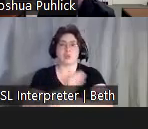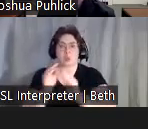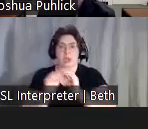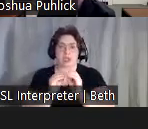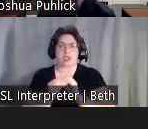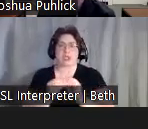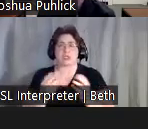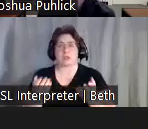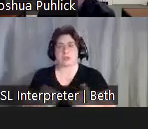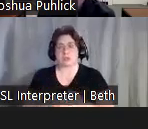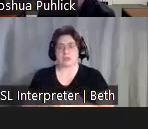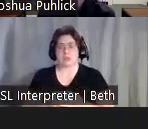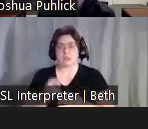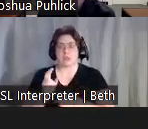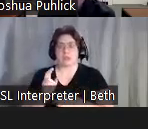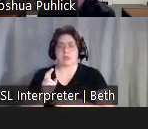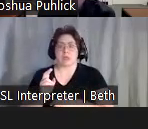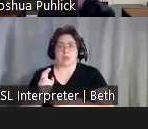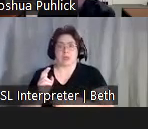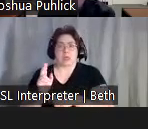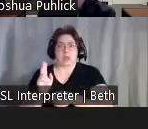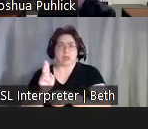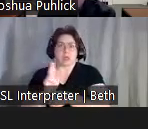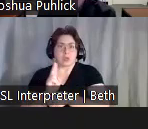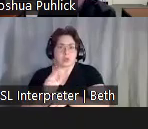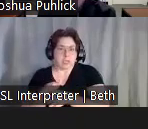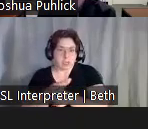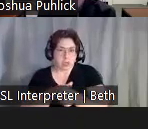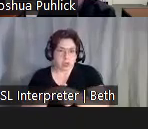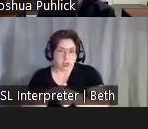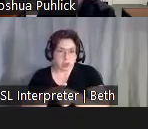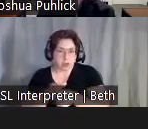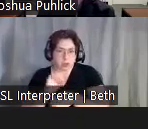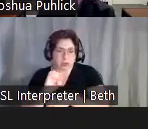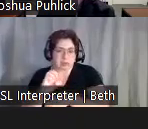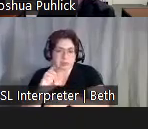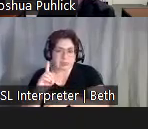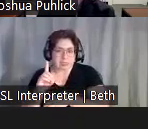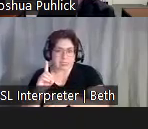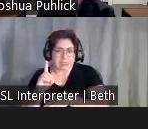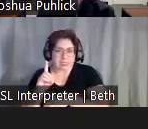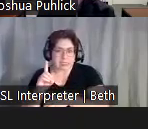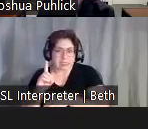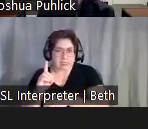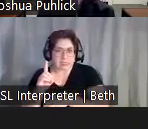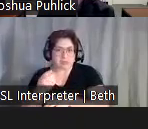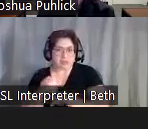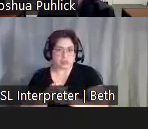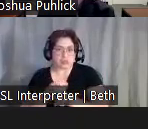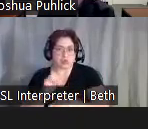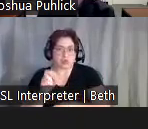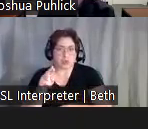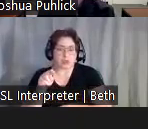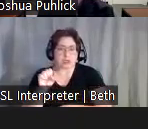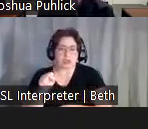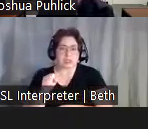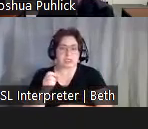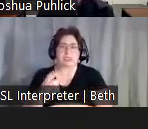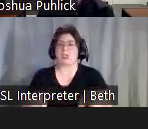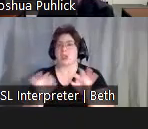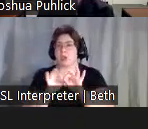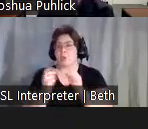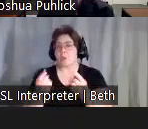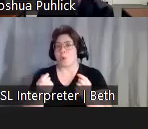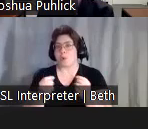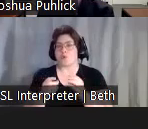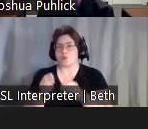using local seed sources is important when we do a lot of that restoration. And I would assume the same